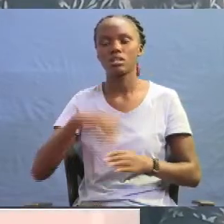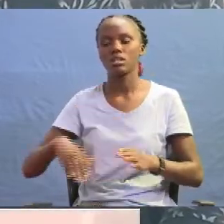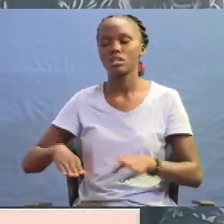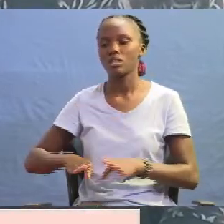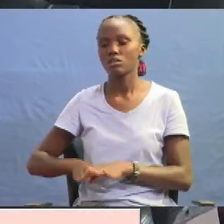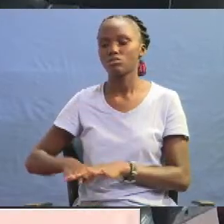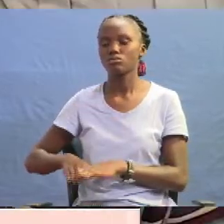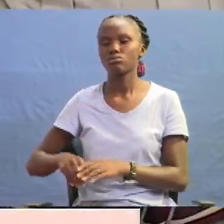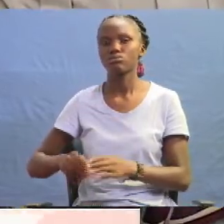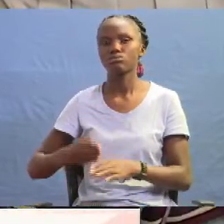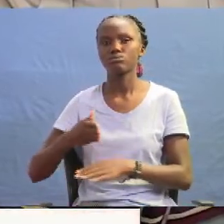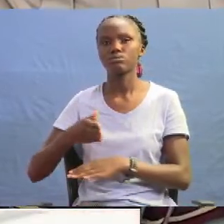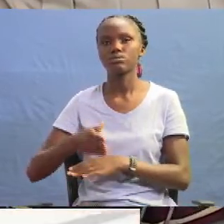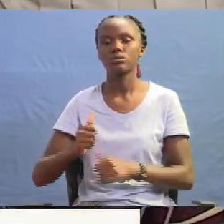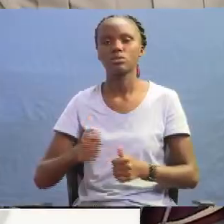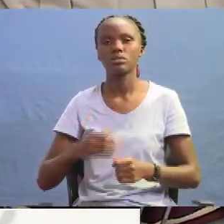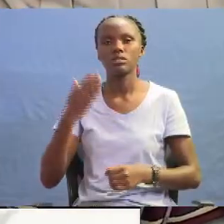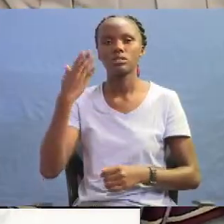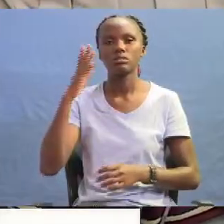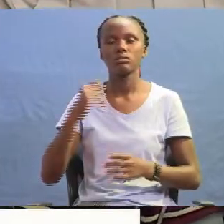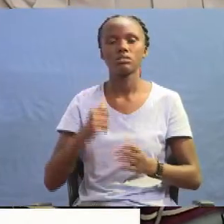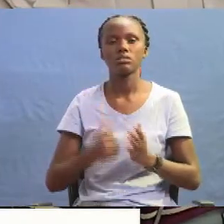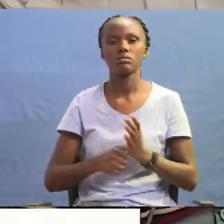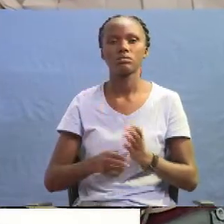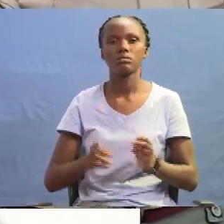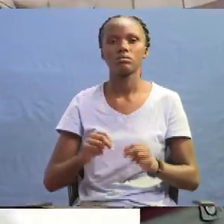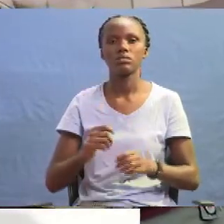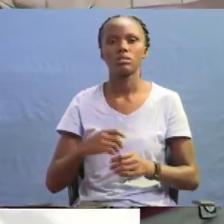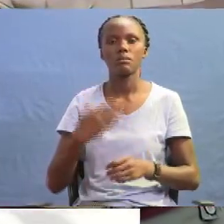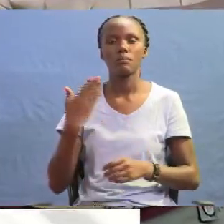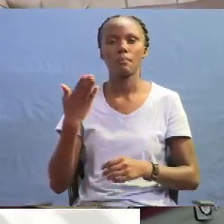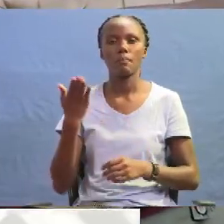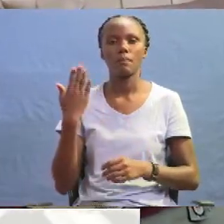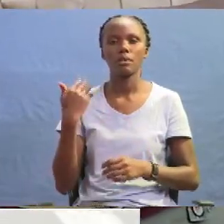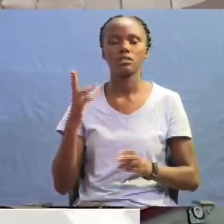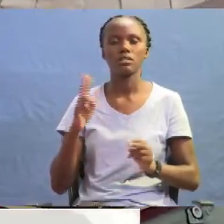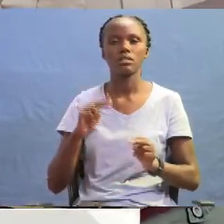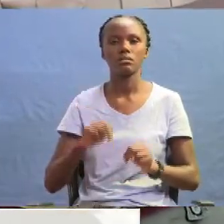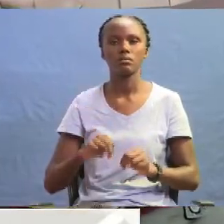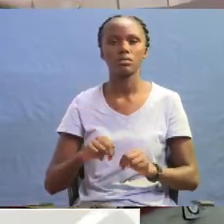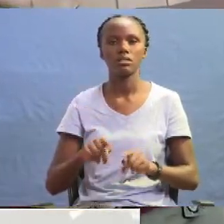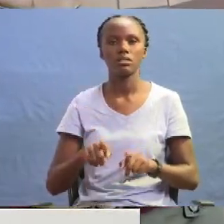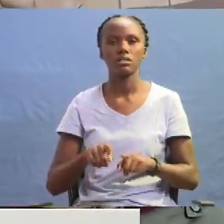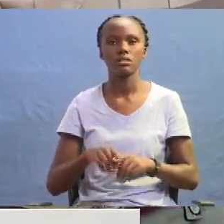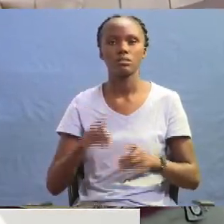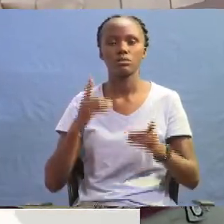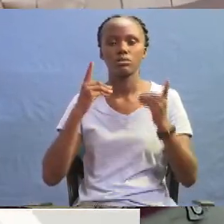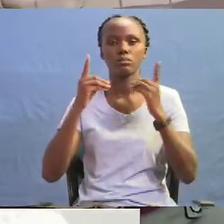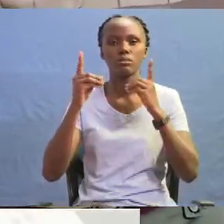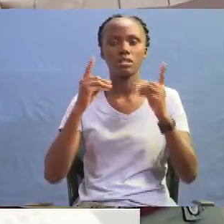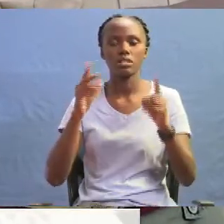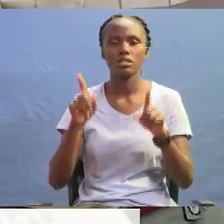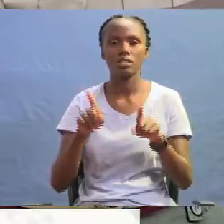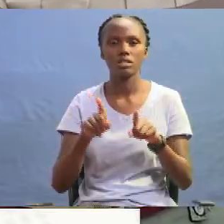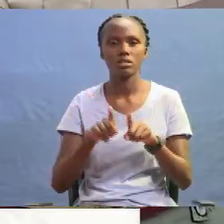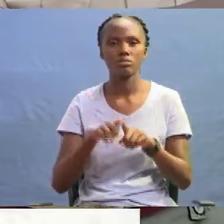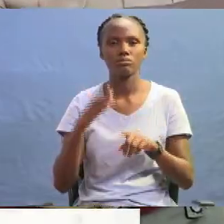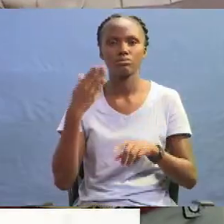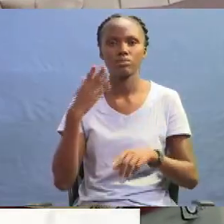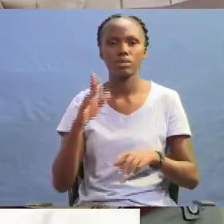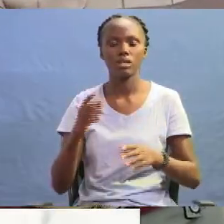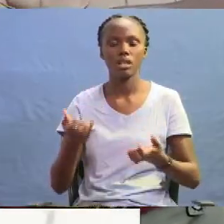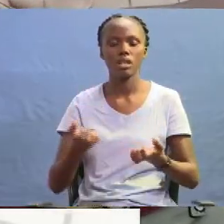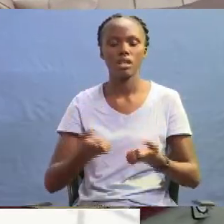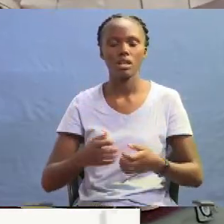the constituency. We had allegations of friends coming up, and we have discussed and agreed that we shall look at